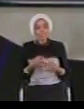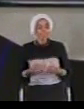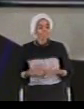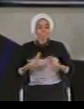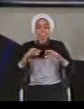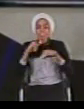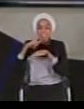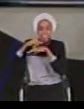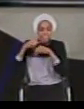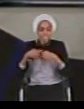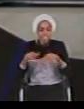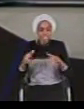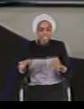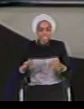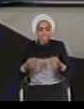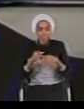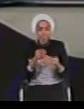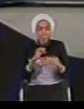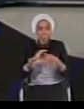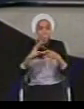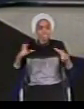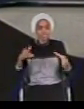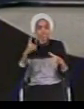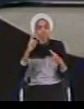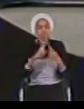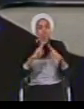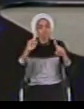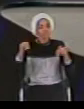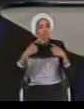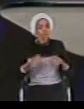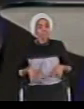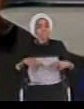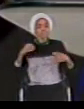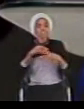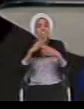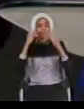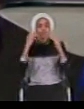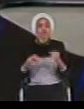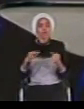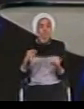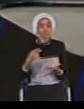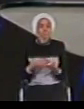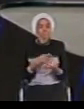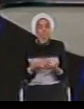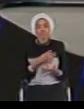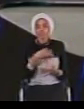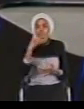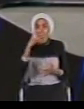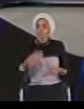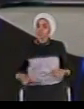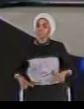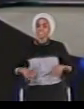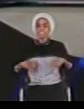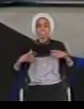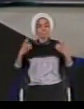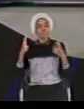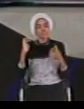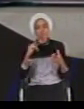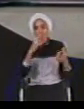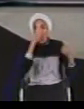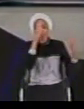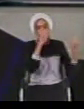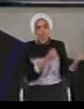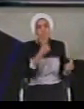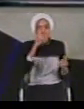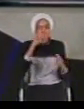to go and live in the power of the gospel, and you live by faith. You live